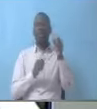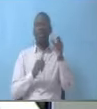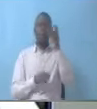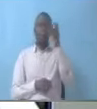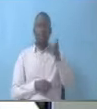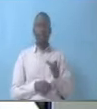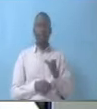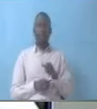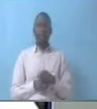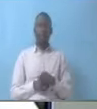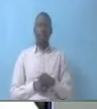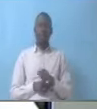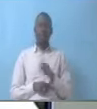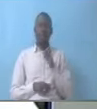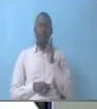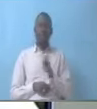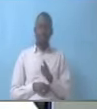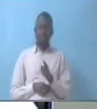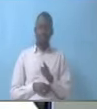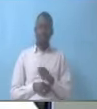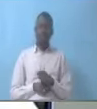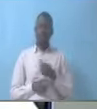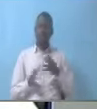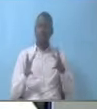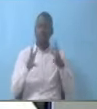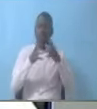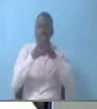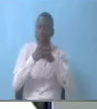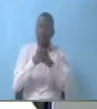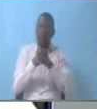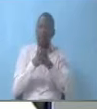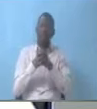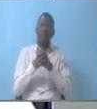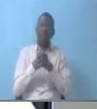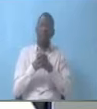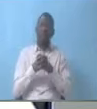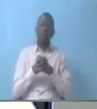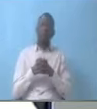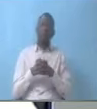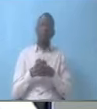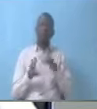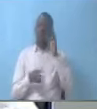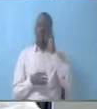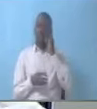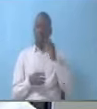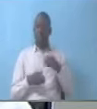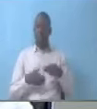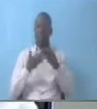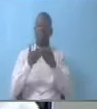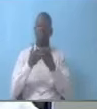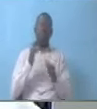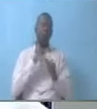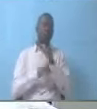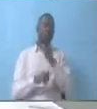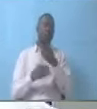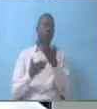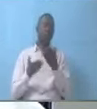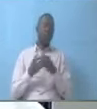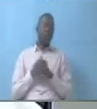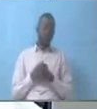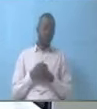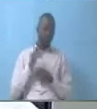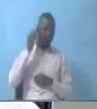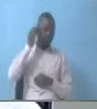ci loolu. But why? It was a collective cabinet response that gave birth to it. Li nak nekon na dal lepp